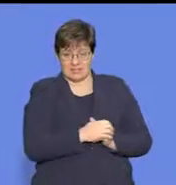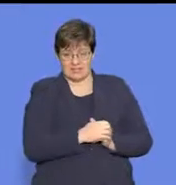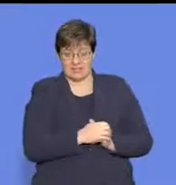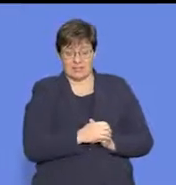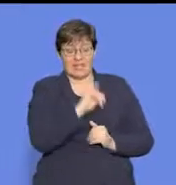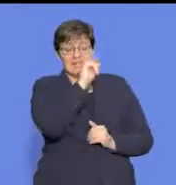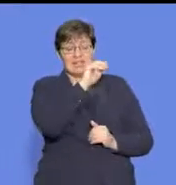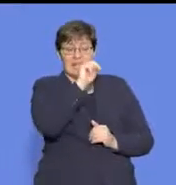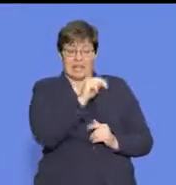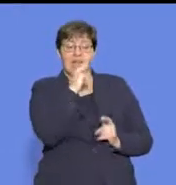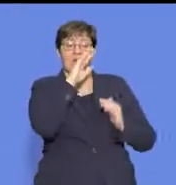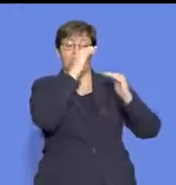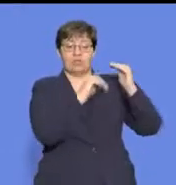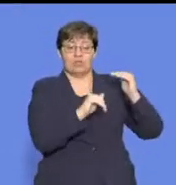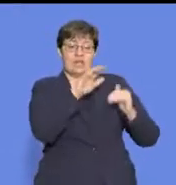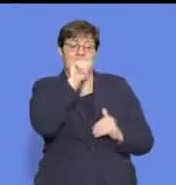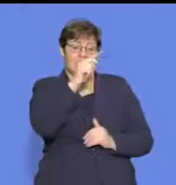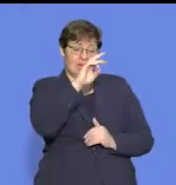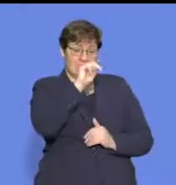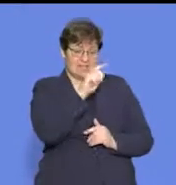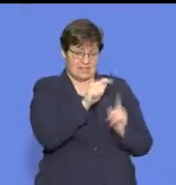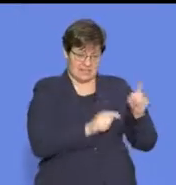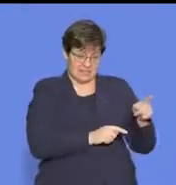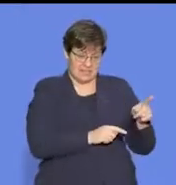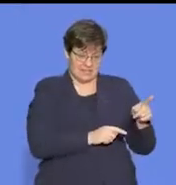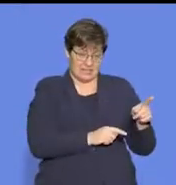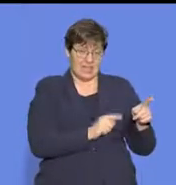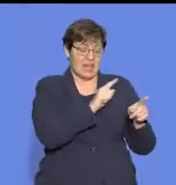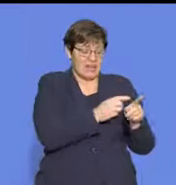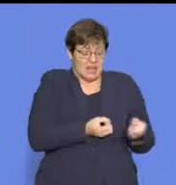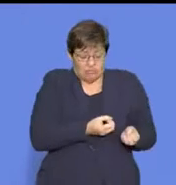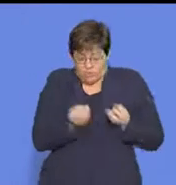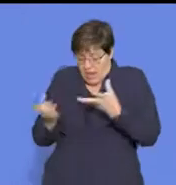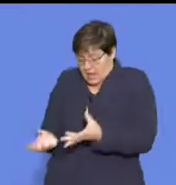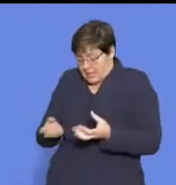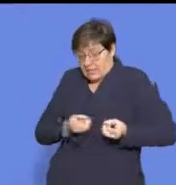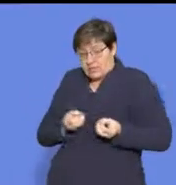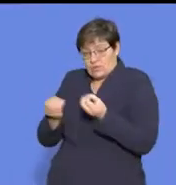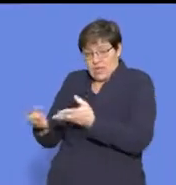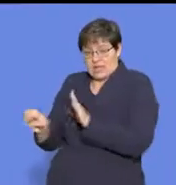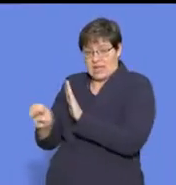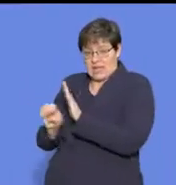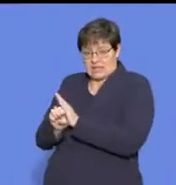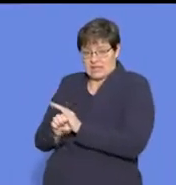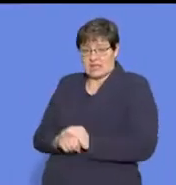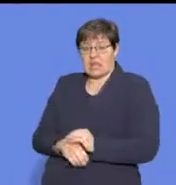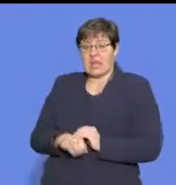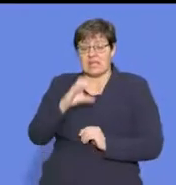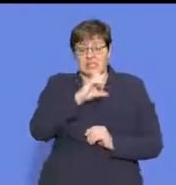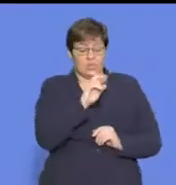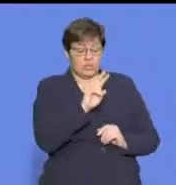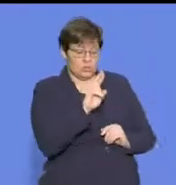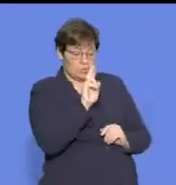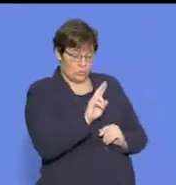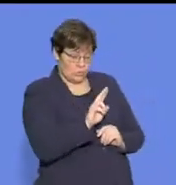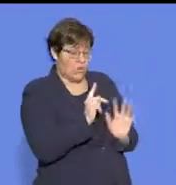So the zinc here is the reducing agent, and it has donated its electrons. The copper